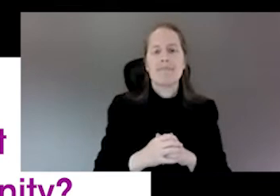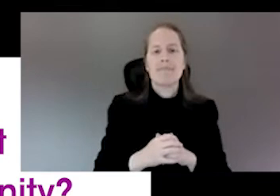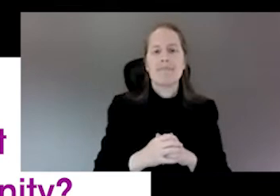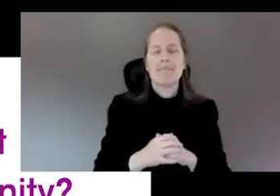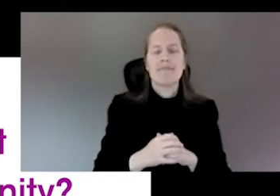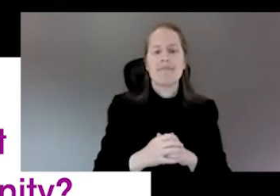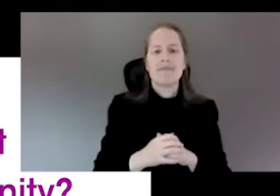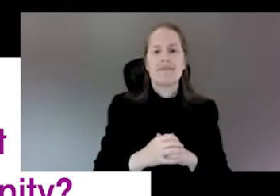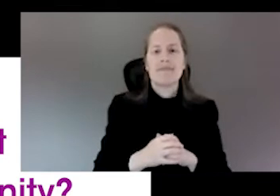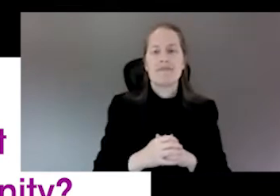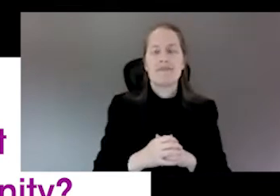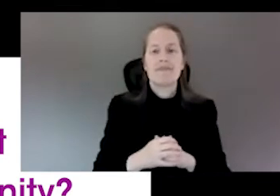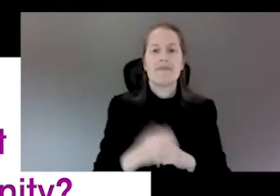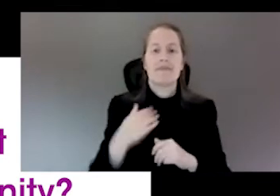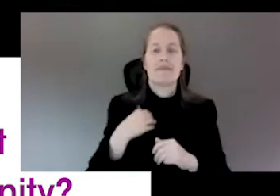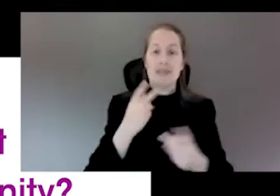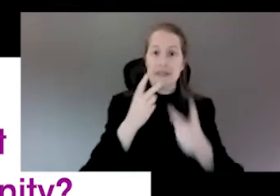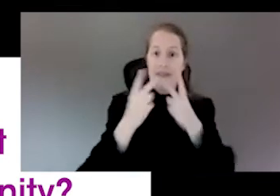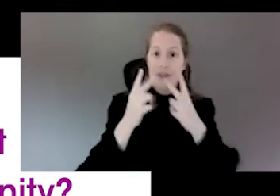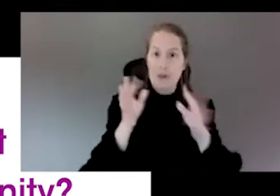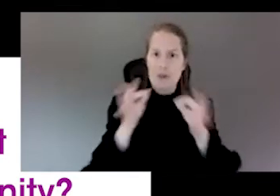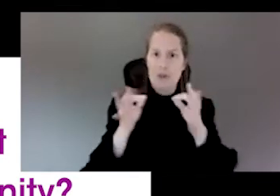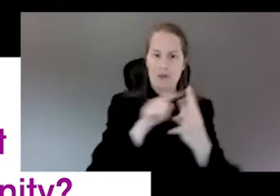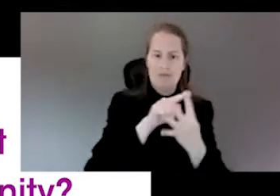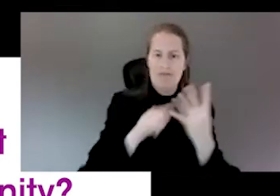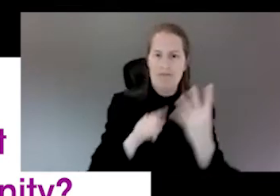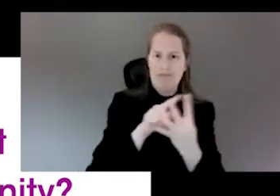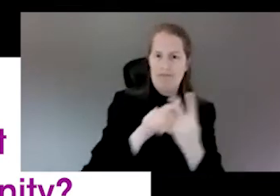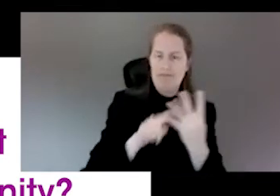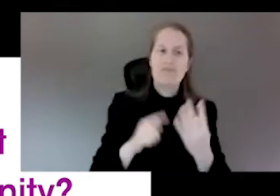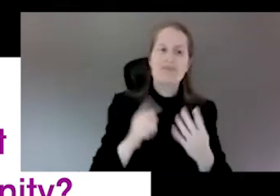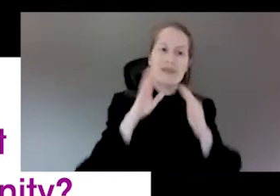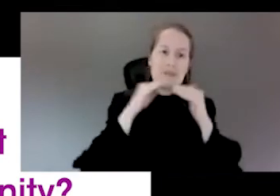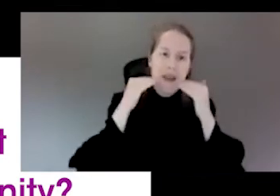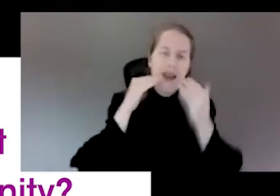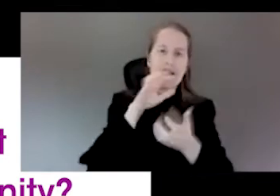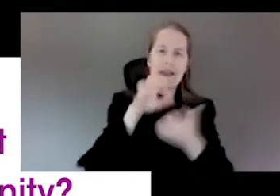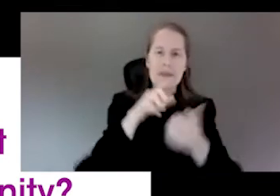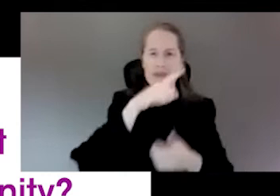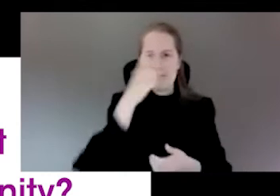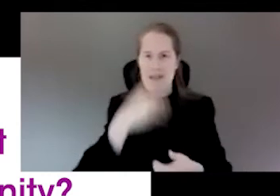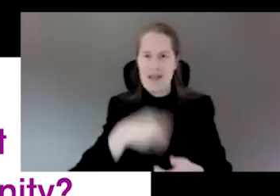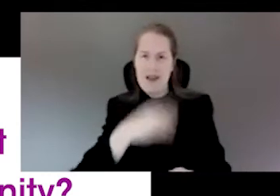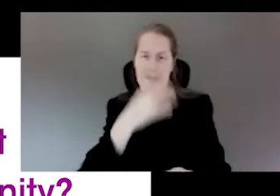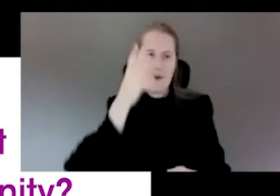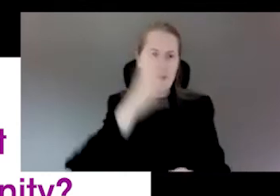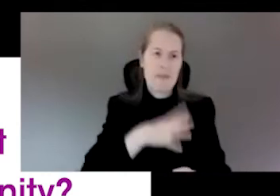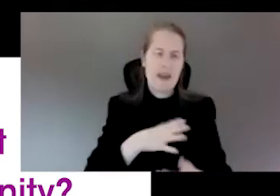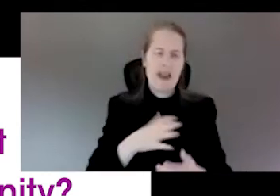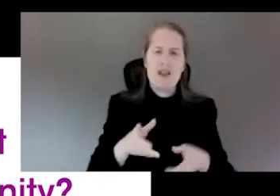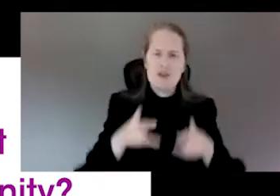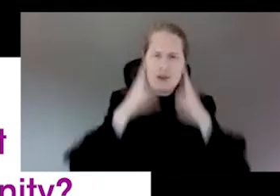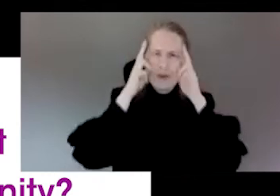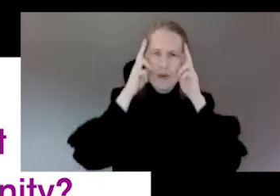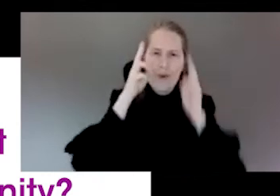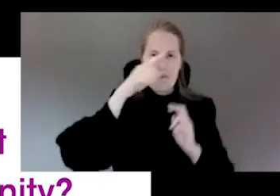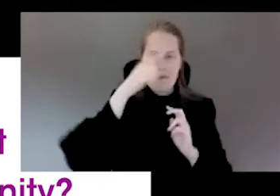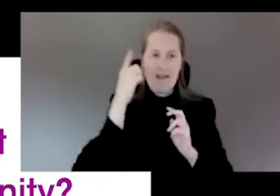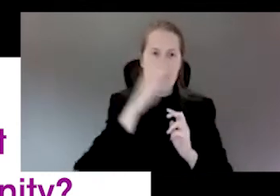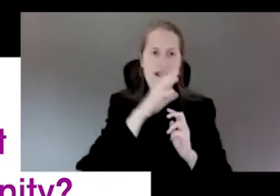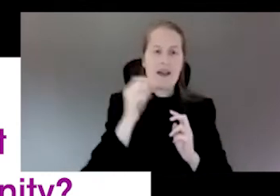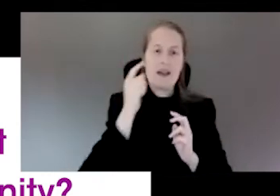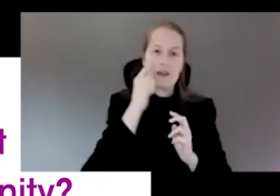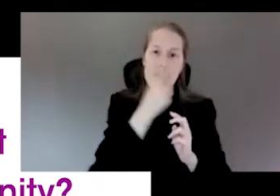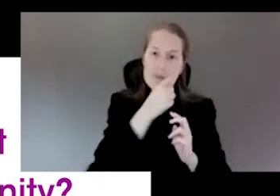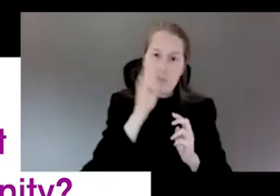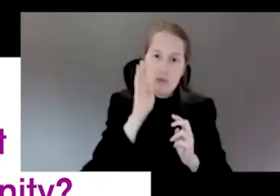Visual description: smiling mixed black and white man with a short black hair, brown eyes, and black mustache. He is